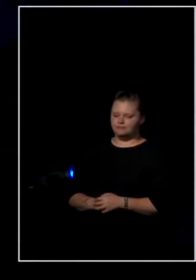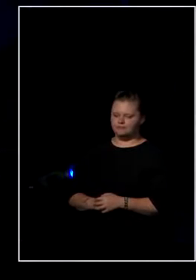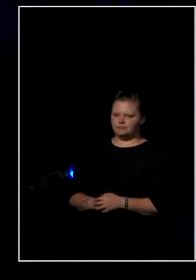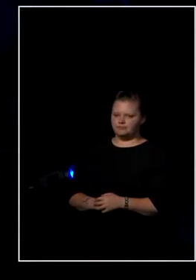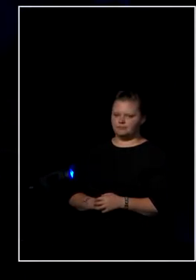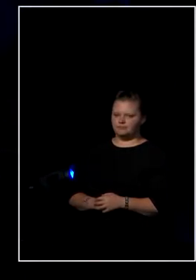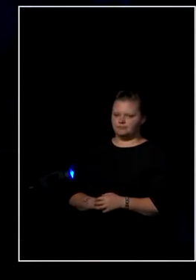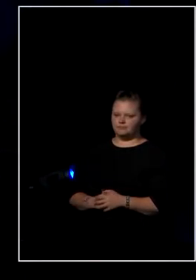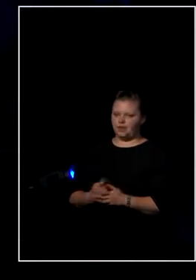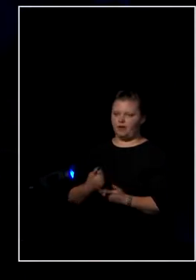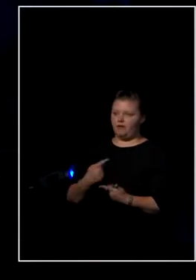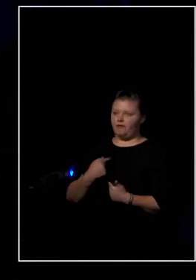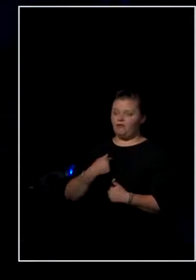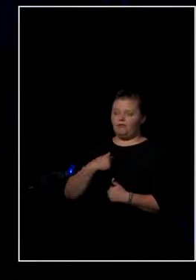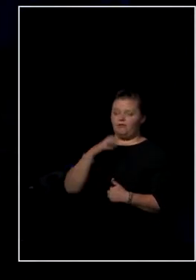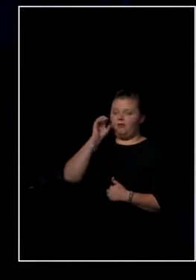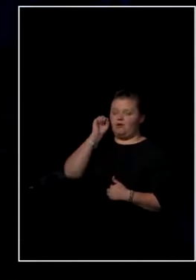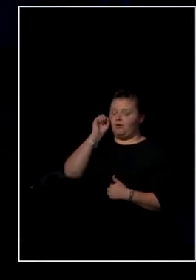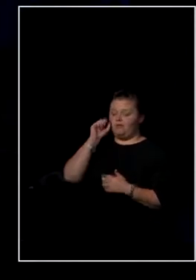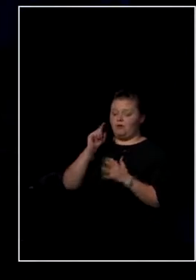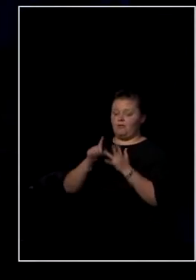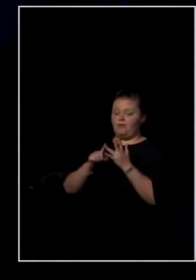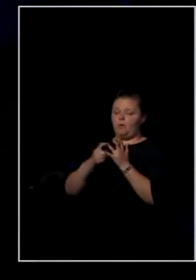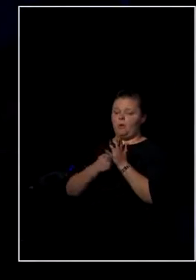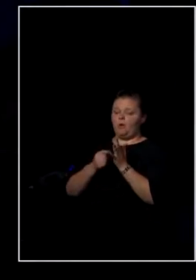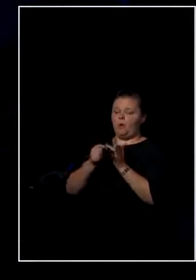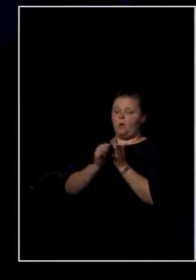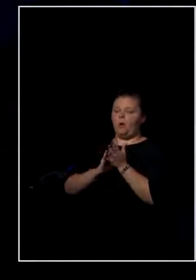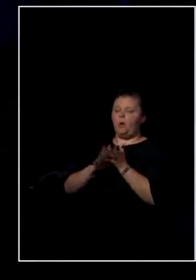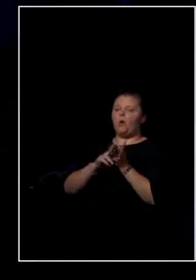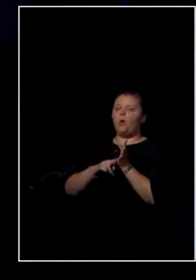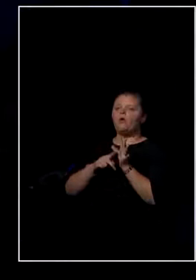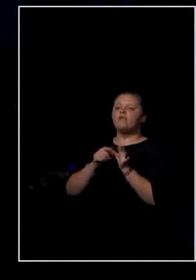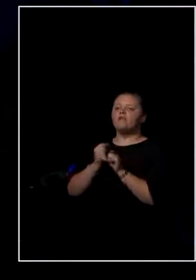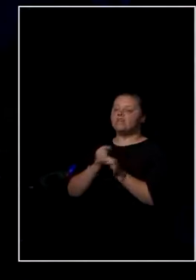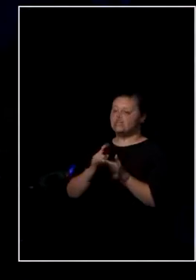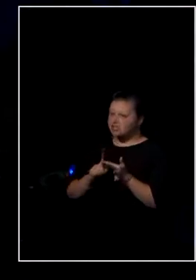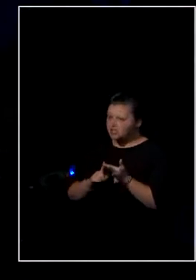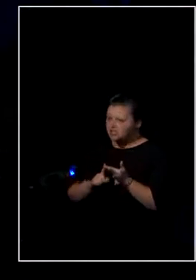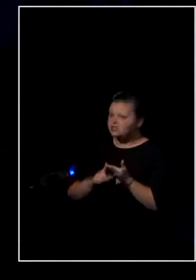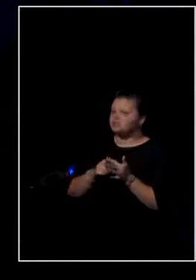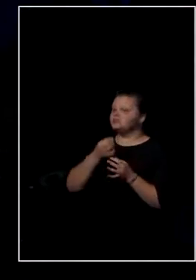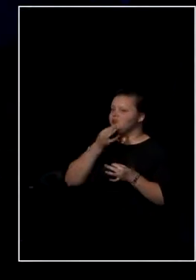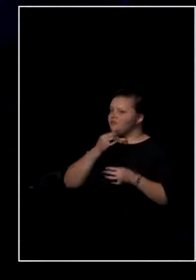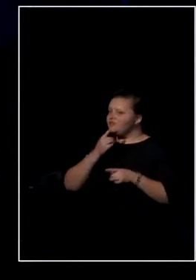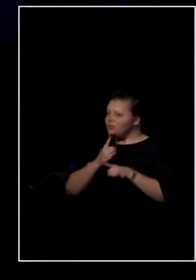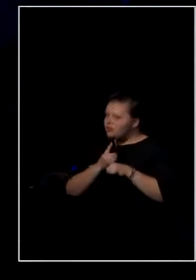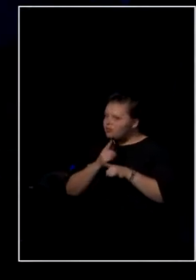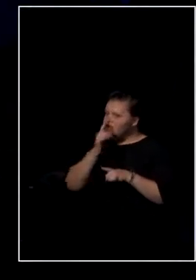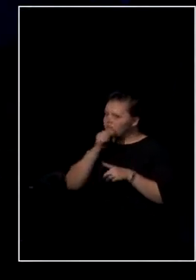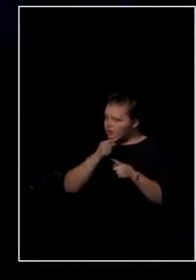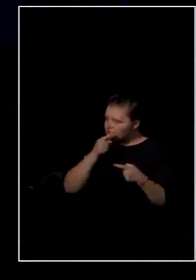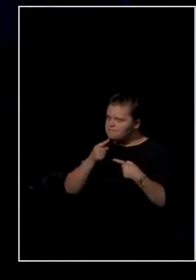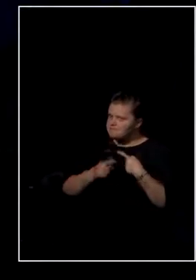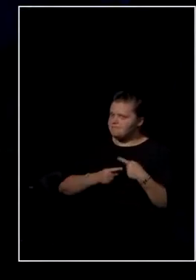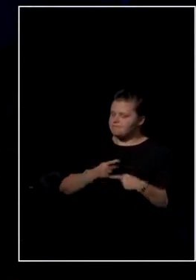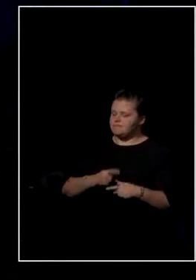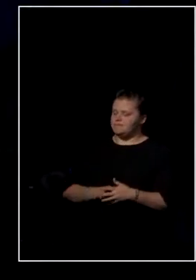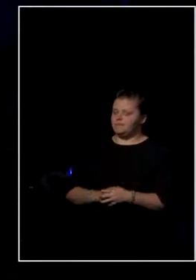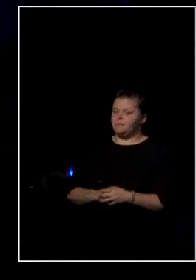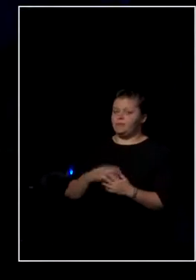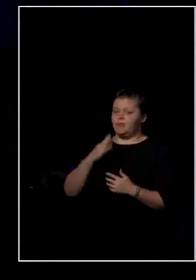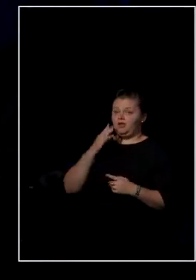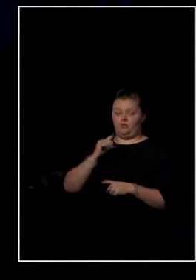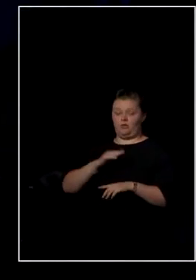I can remember from the orphanage, I'll say a few things from the orphanage, I will, and that when I was in